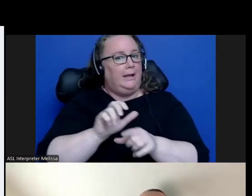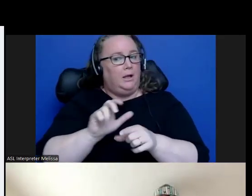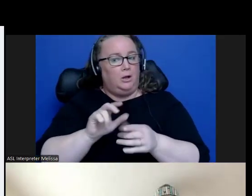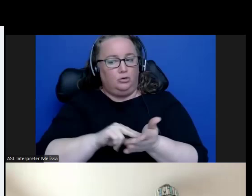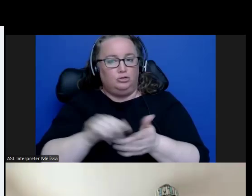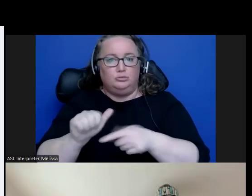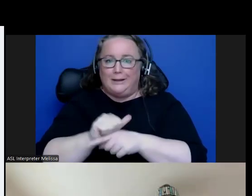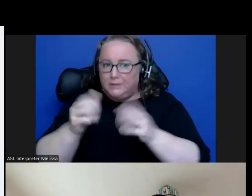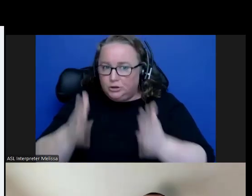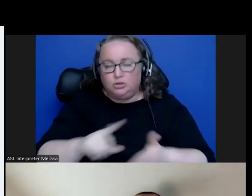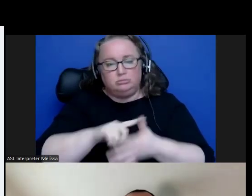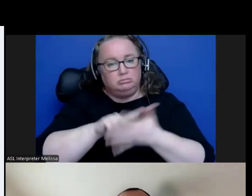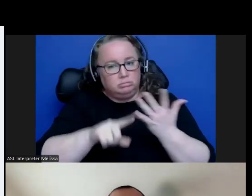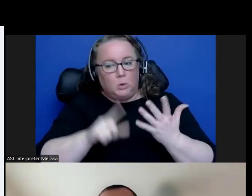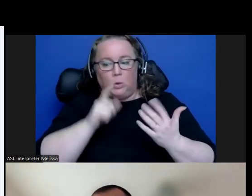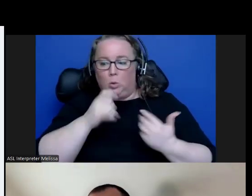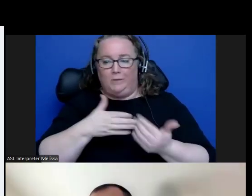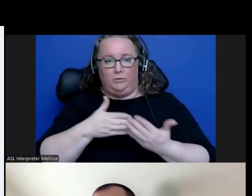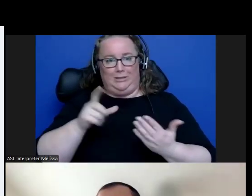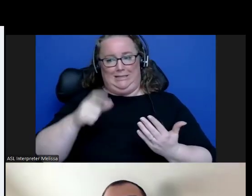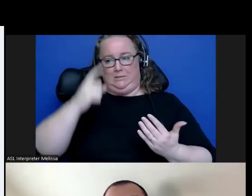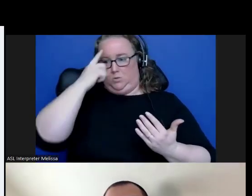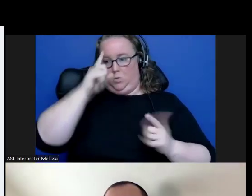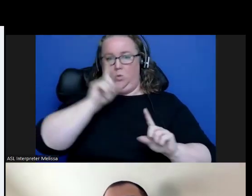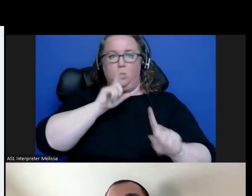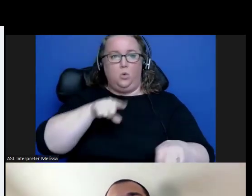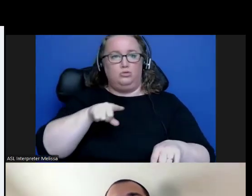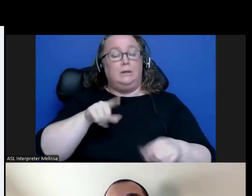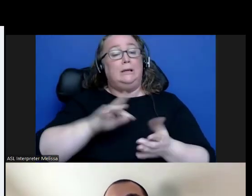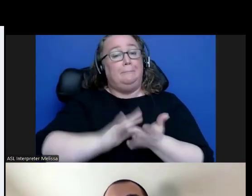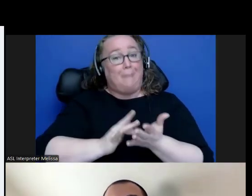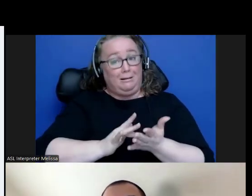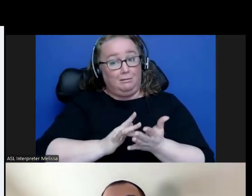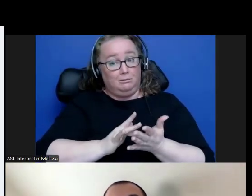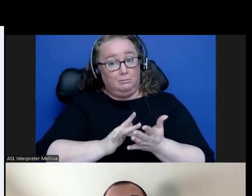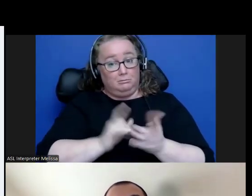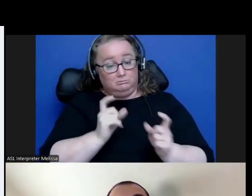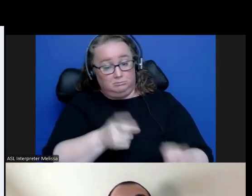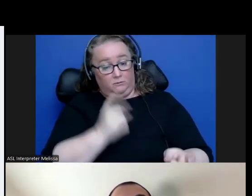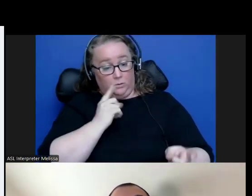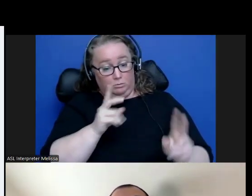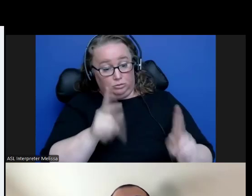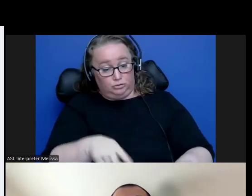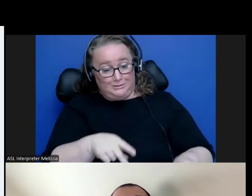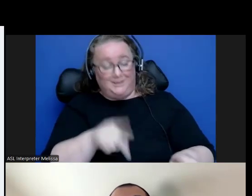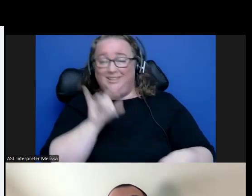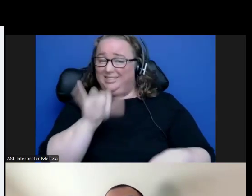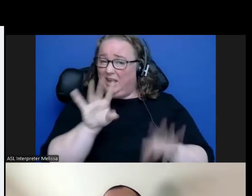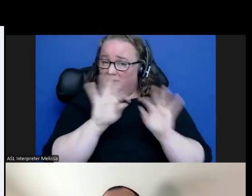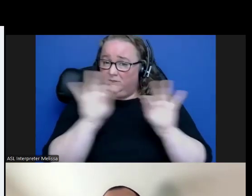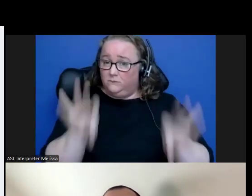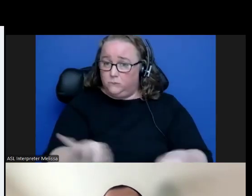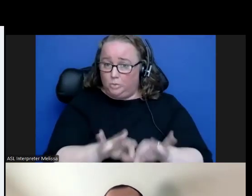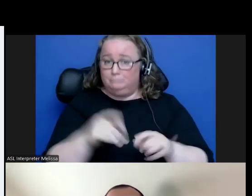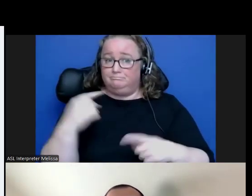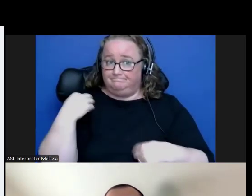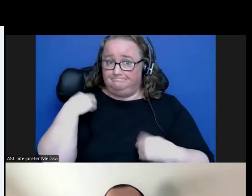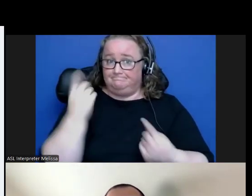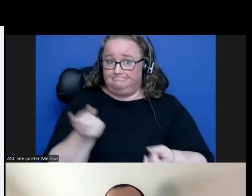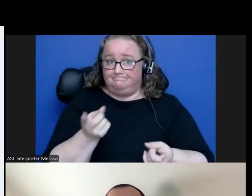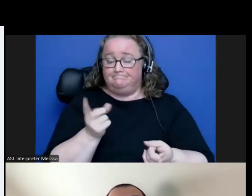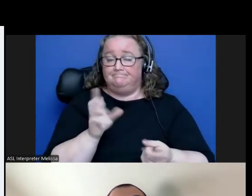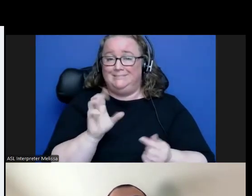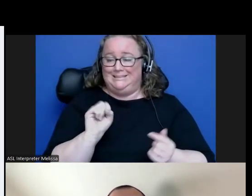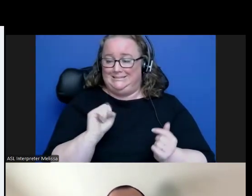who feel it's necessary to order a medication restraint. This form has been in use actually since September